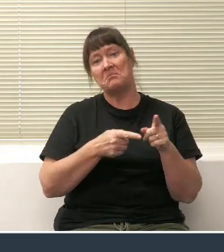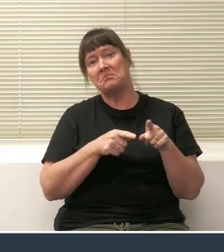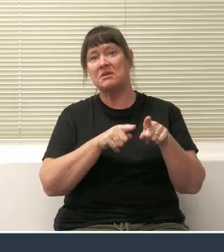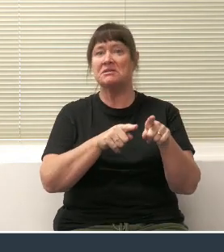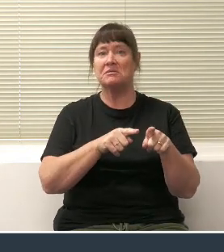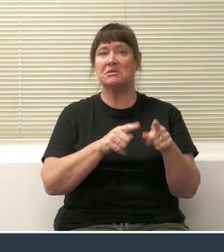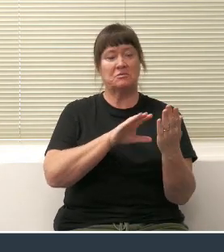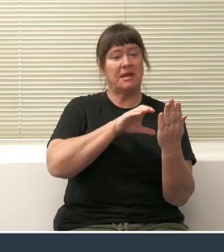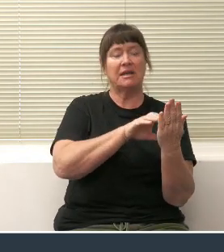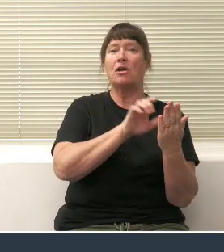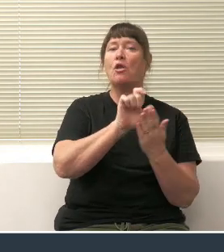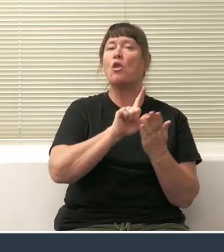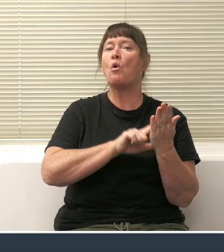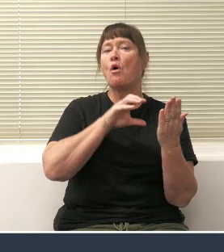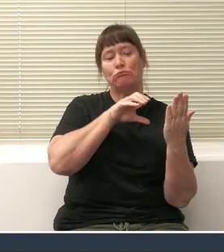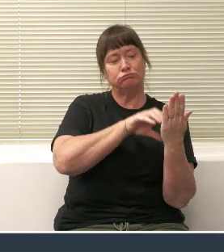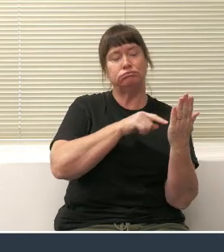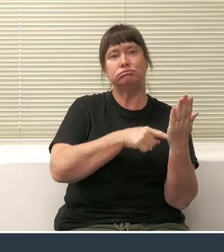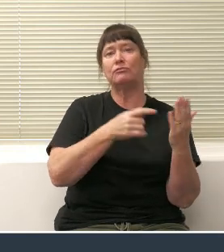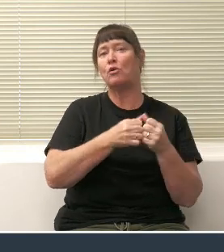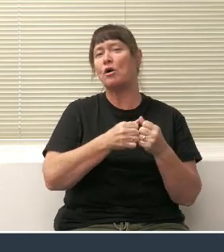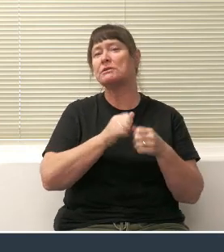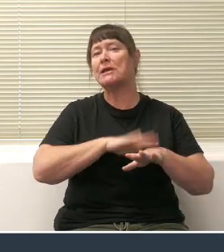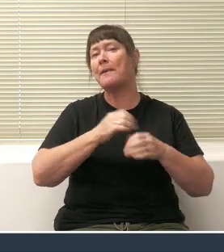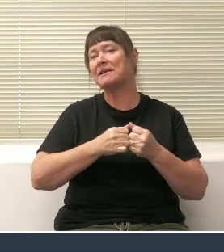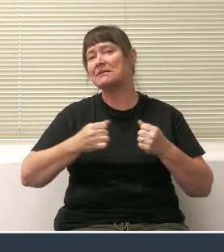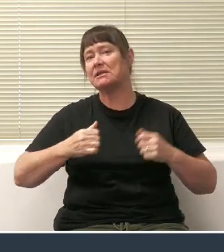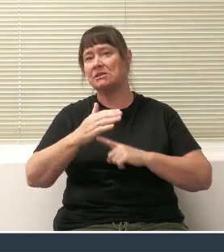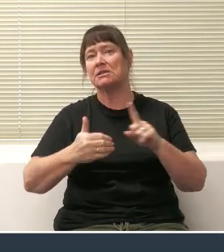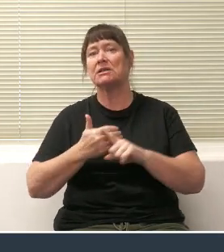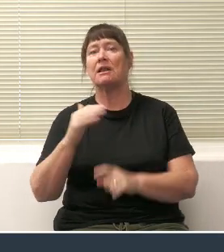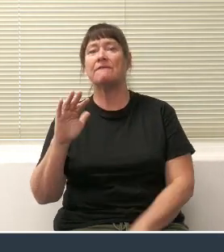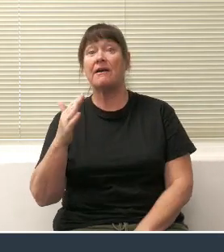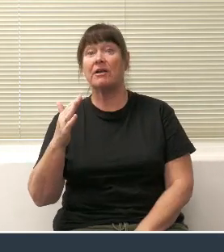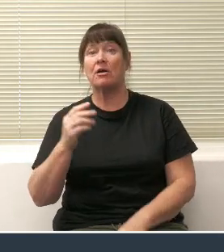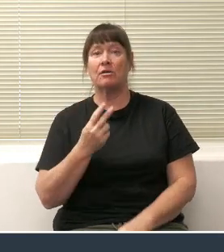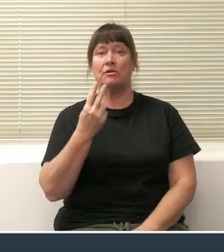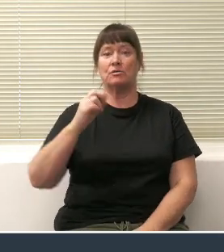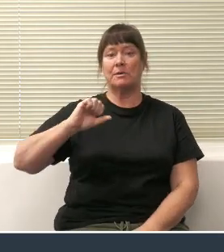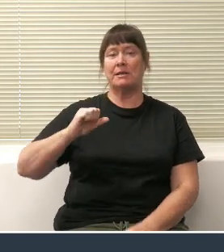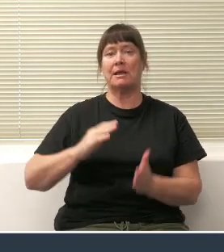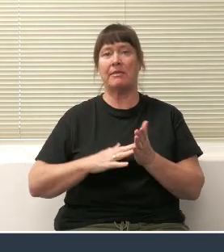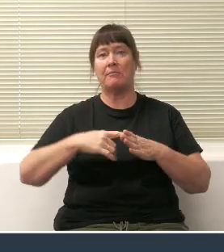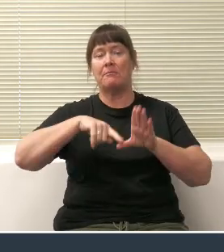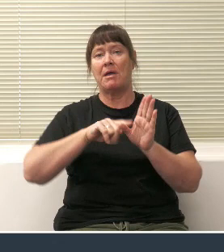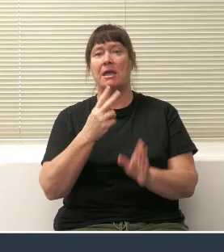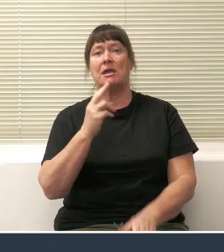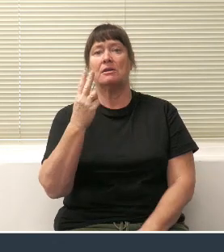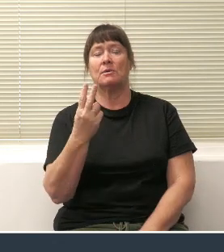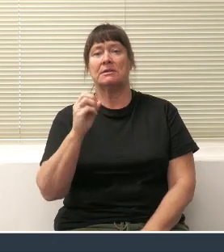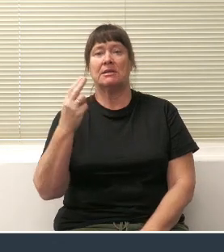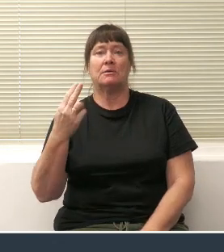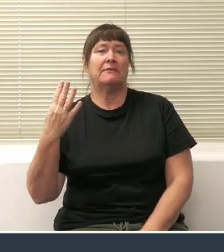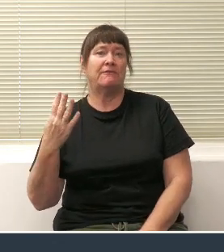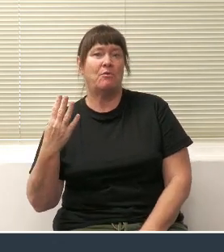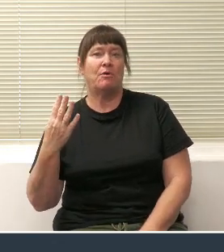Standing Order 4.2, an extension of time until 5 p.m. on the 29th of May 2024 in case we